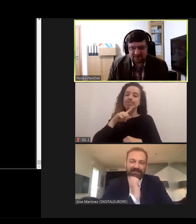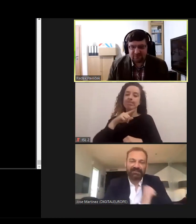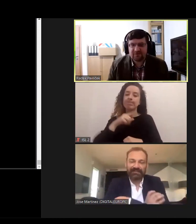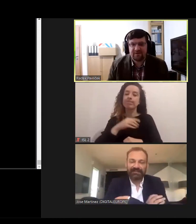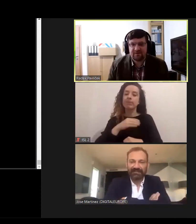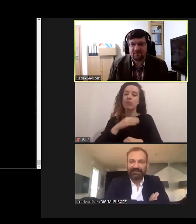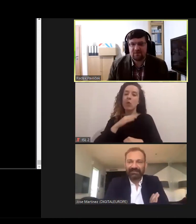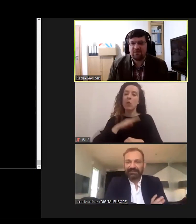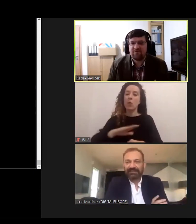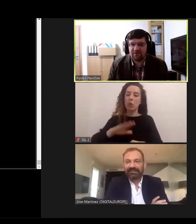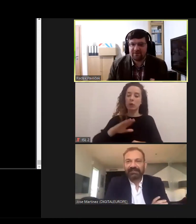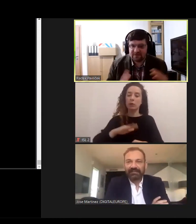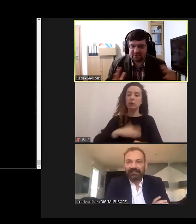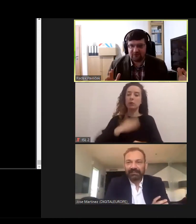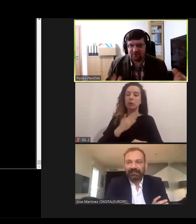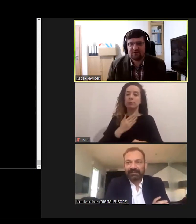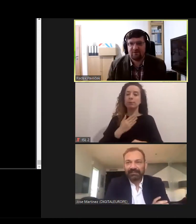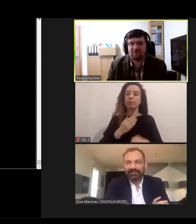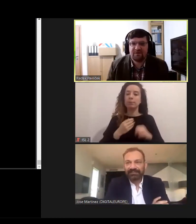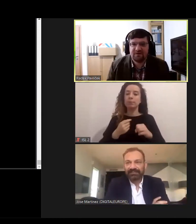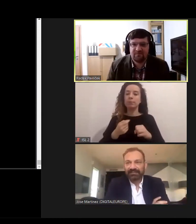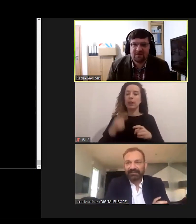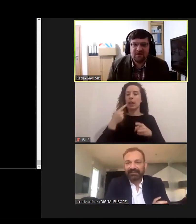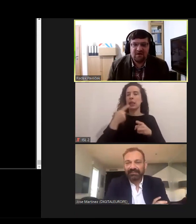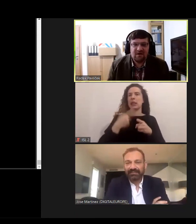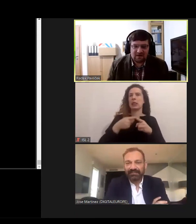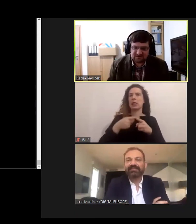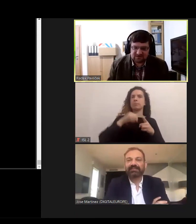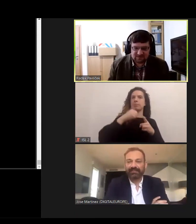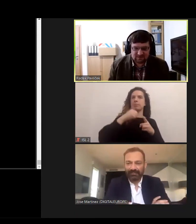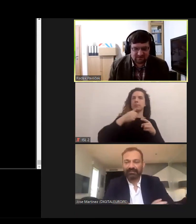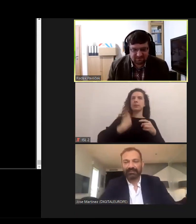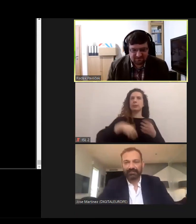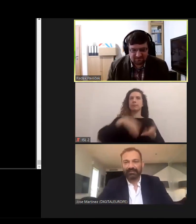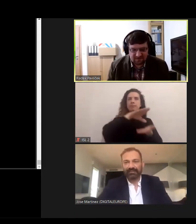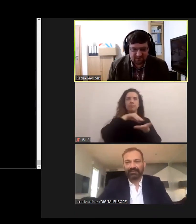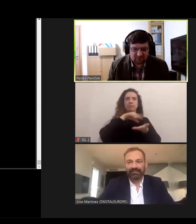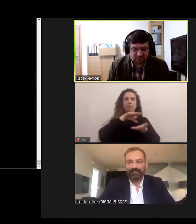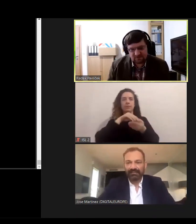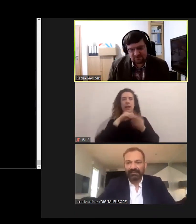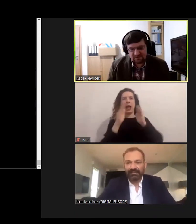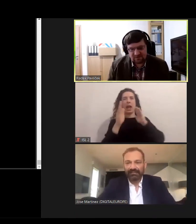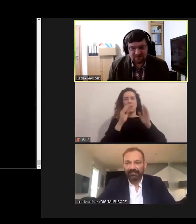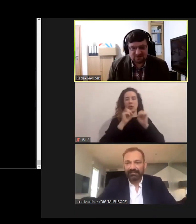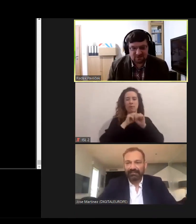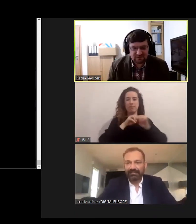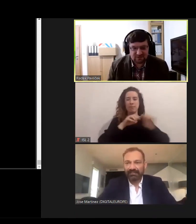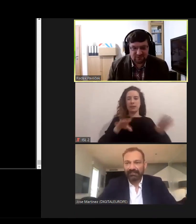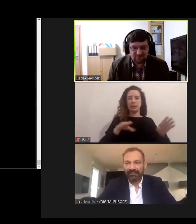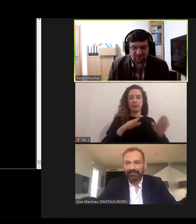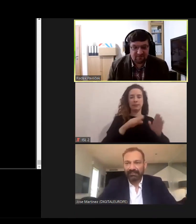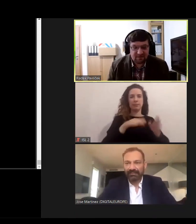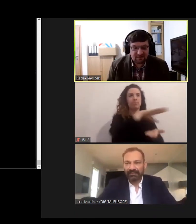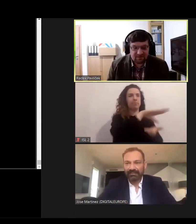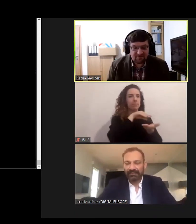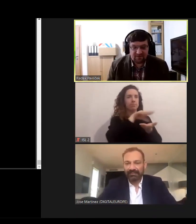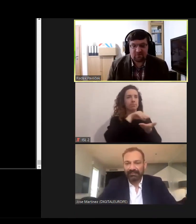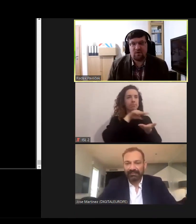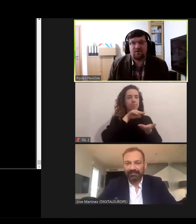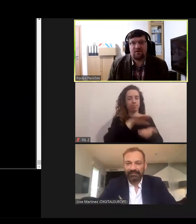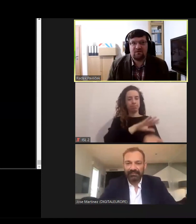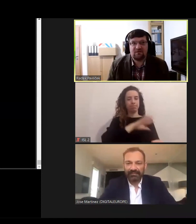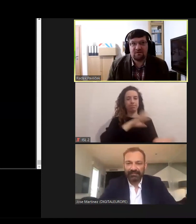can drop me an email, and I am happy to share our, let's say, or my knowledge or the outcomes